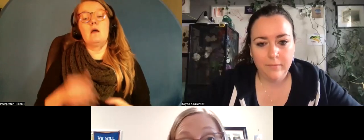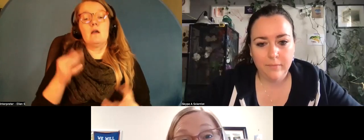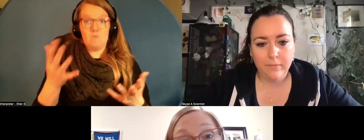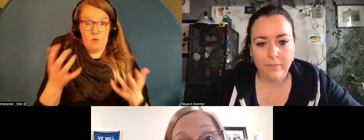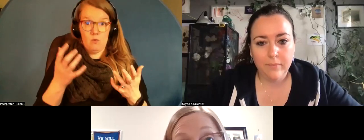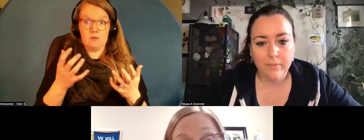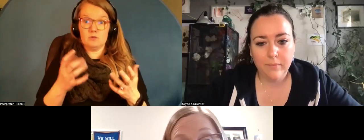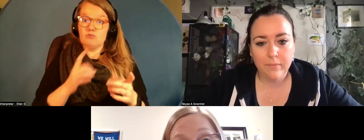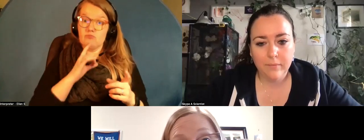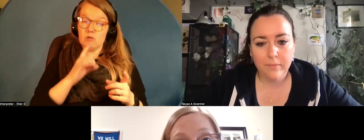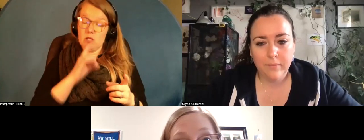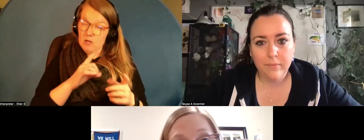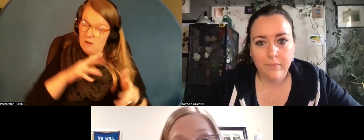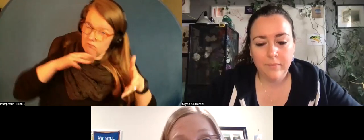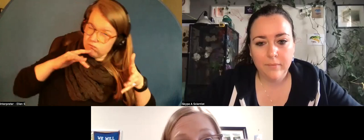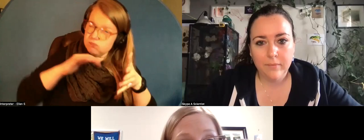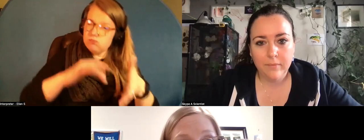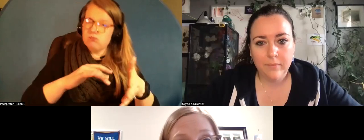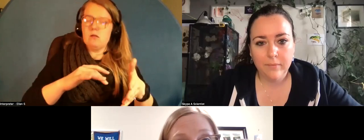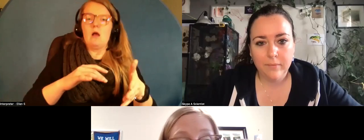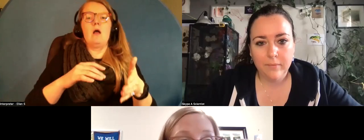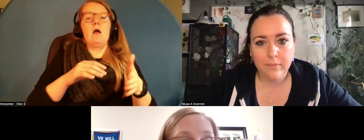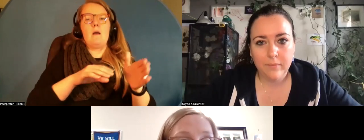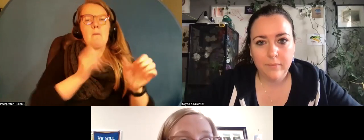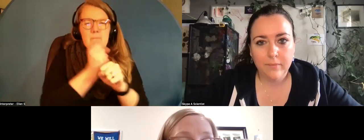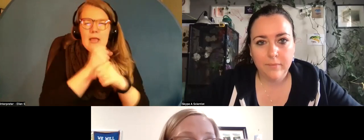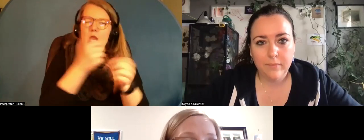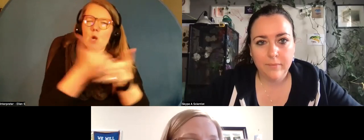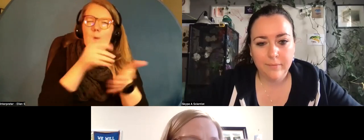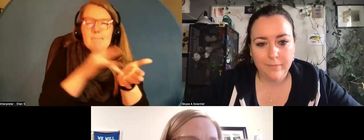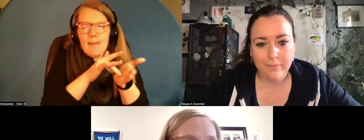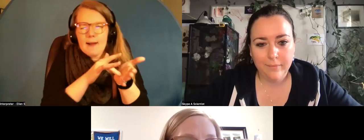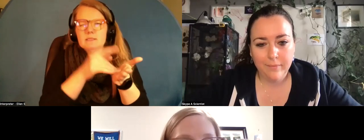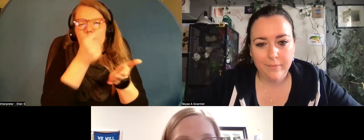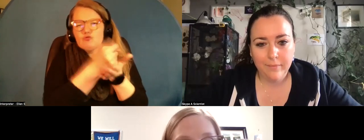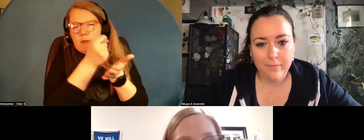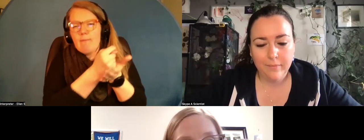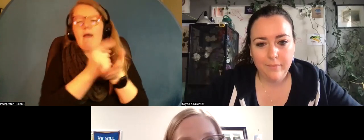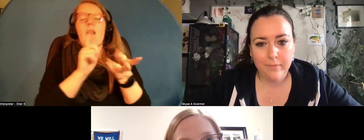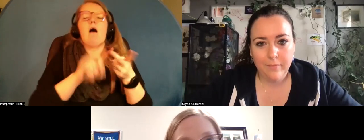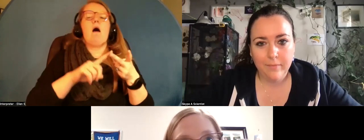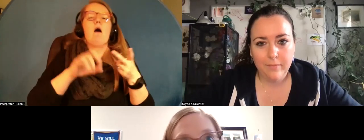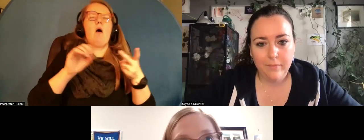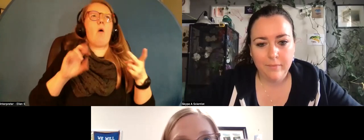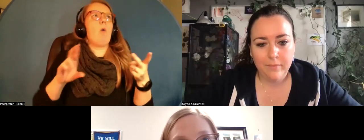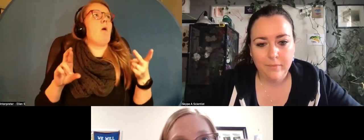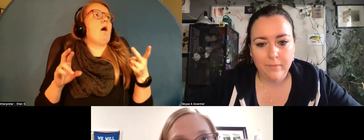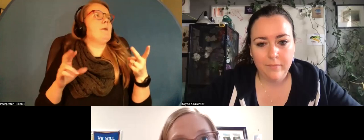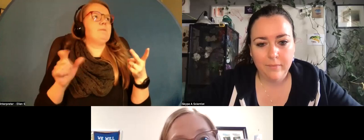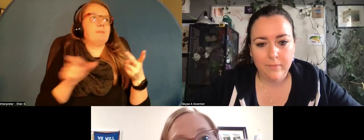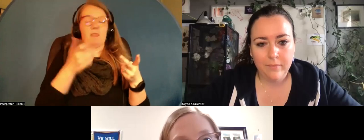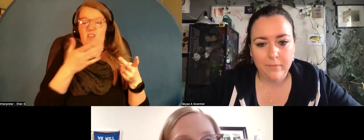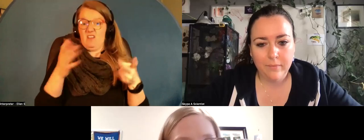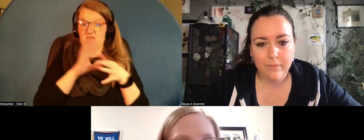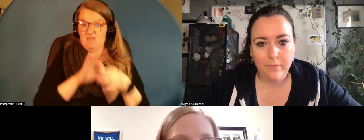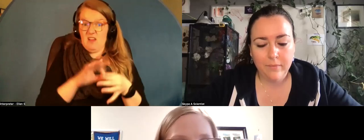working on developing, say, a drug treatment or other things related to